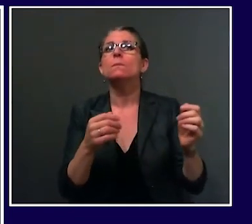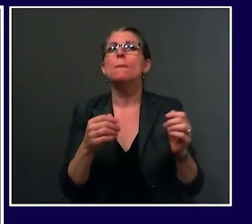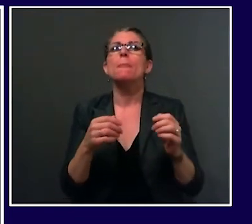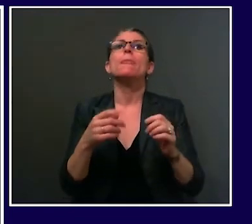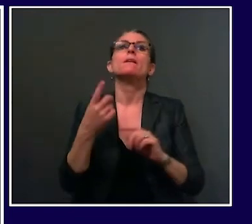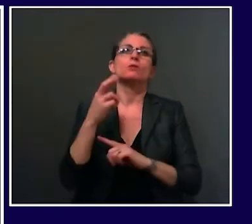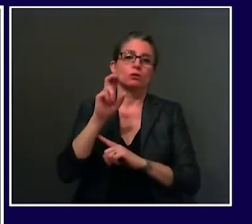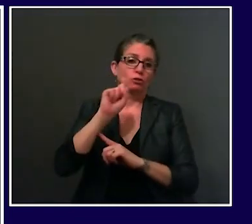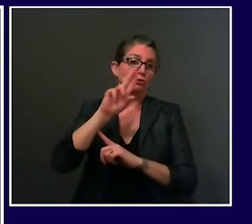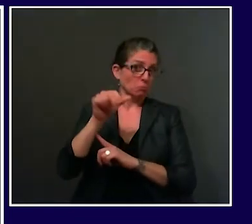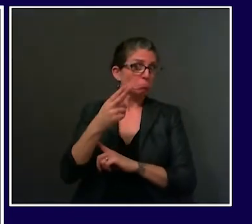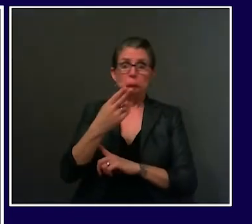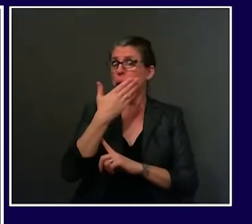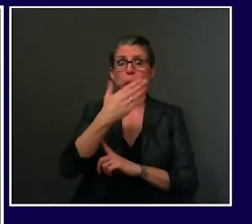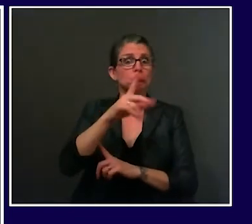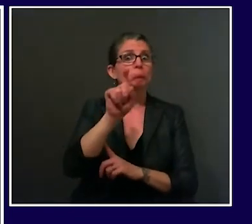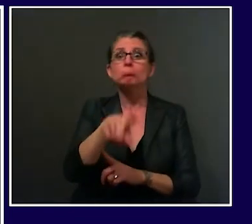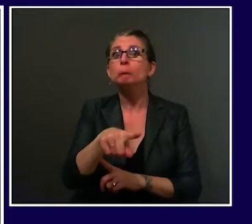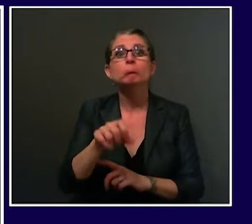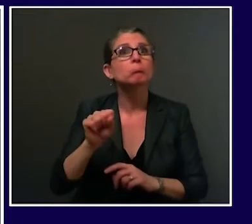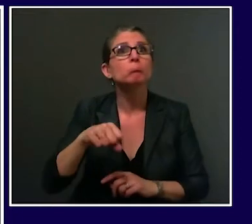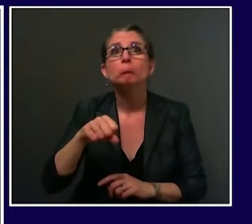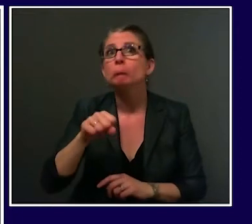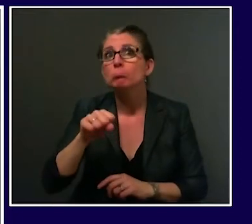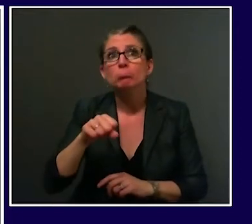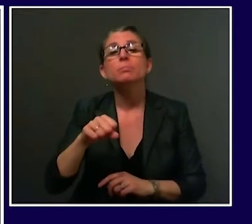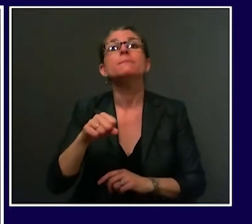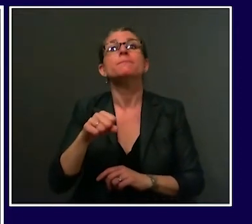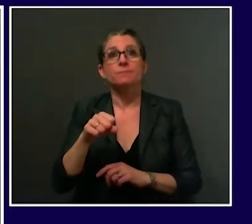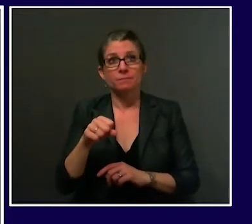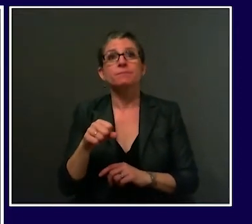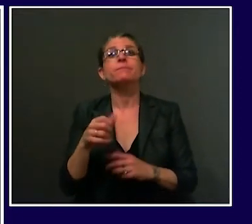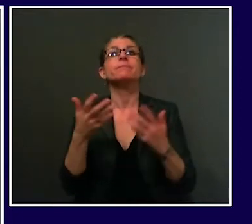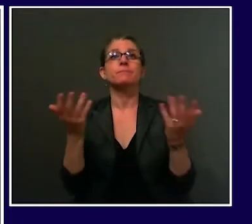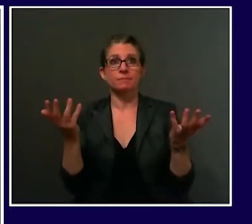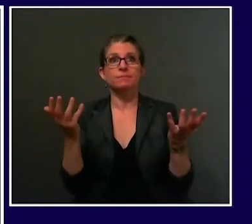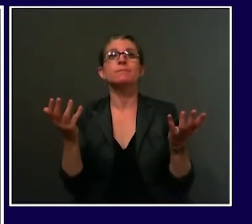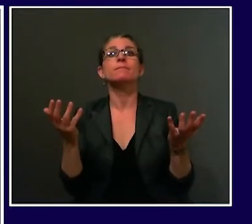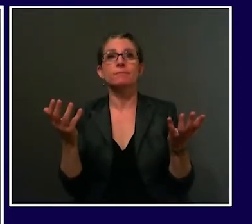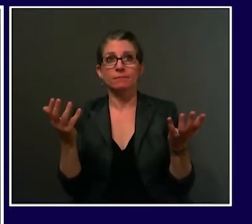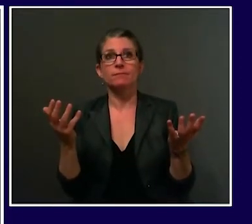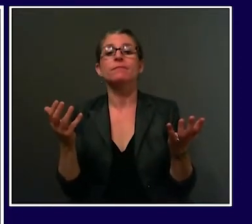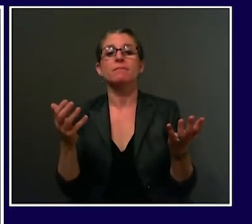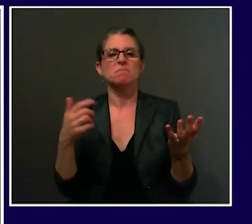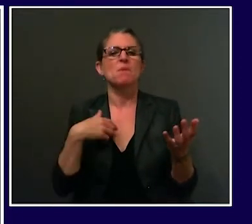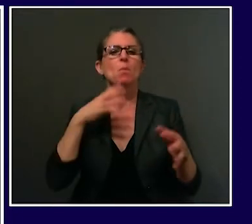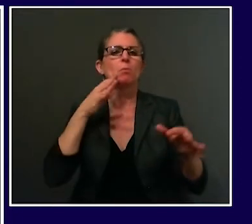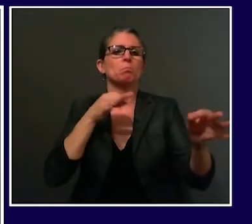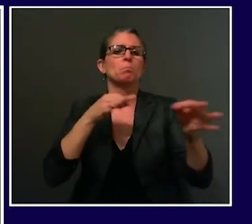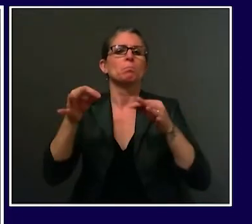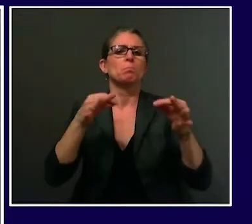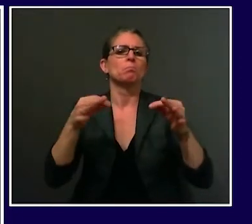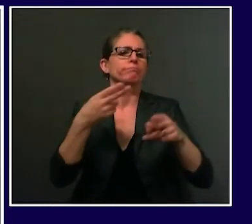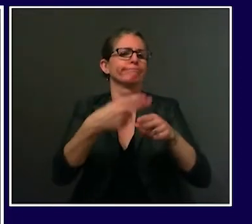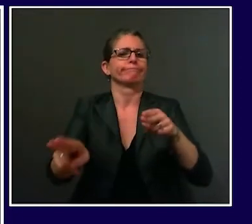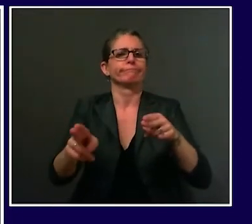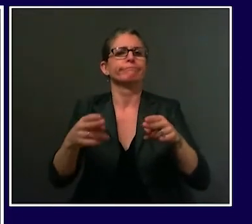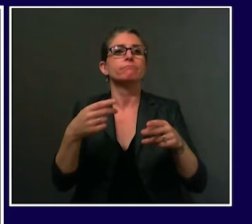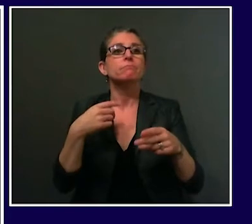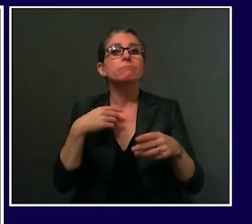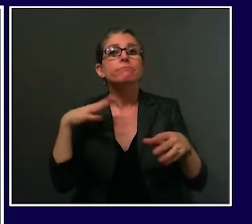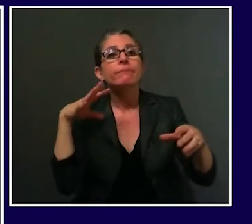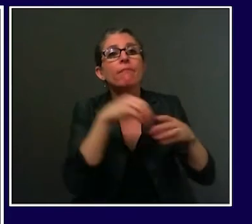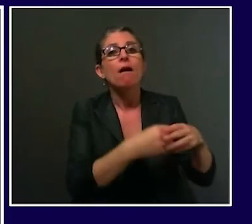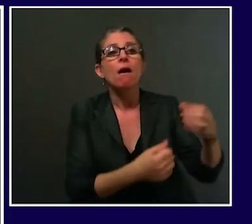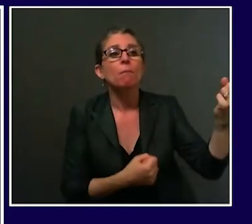let me recap where things stand there and what the nature of our involvement has been. As soon as Maine CDC